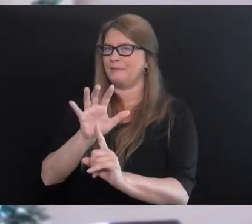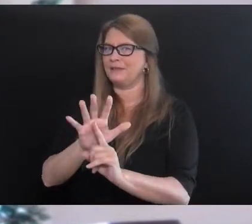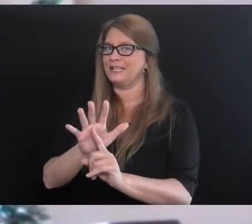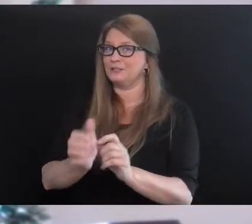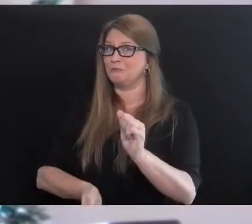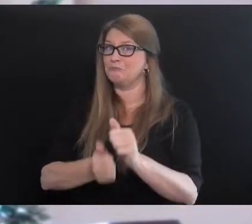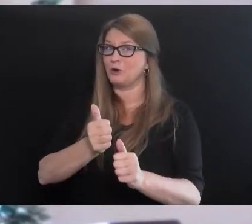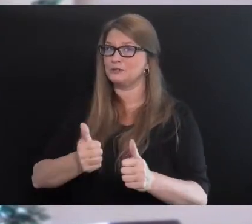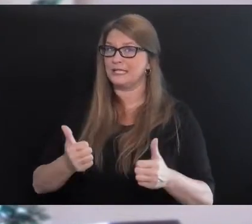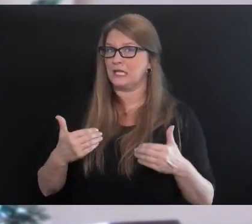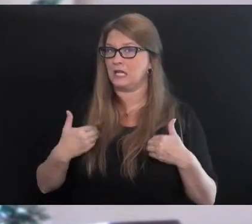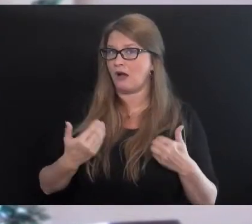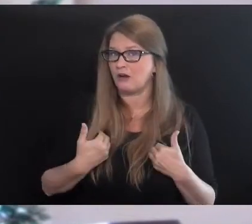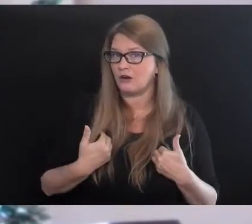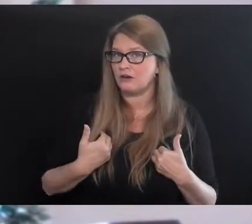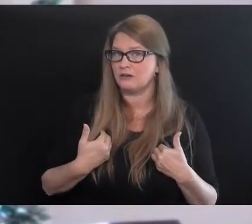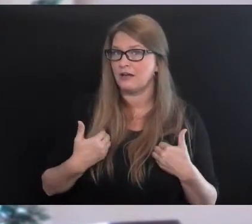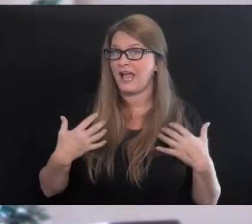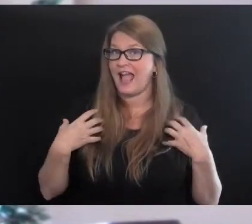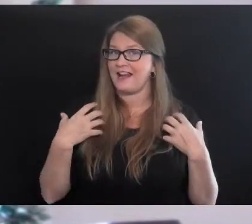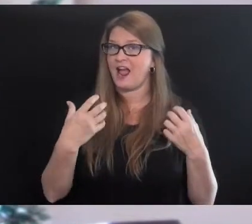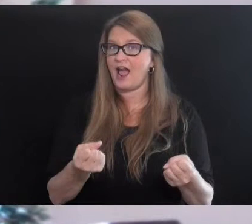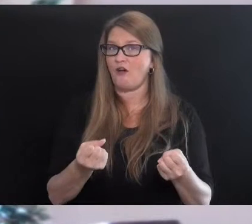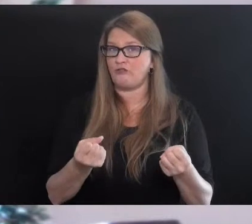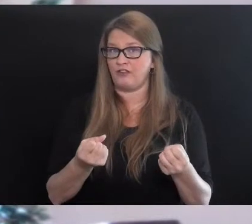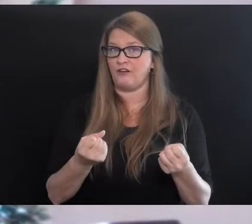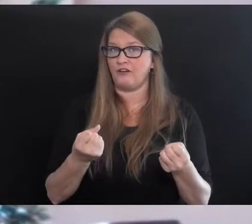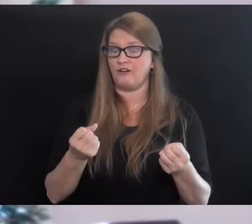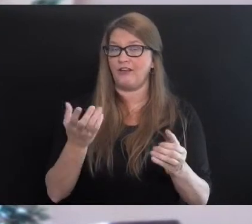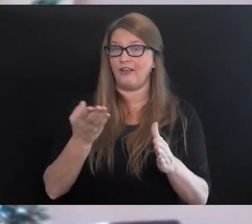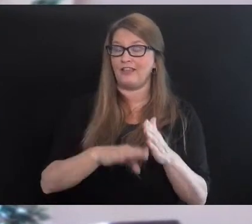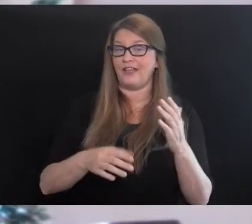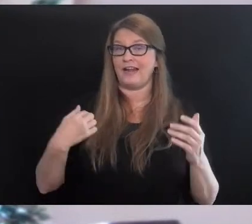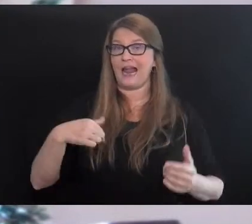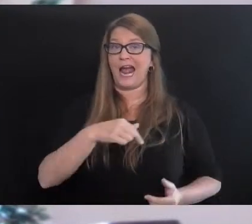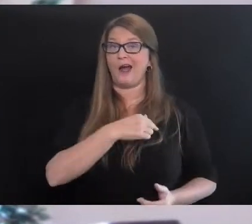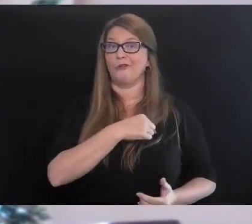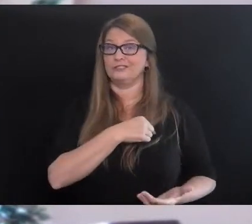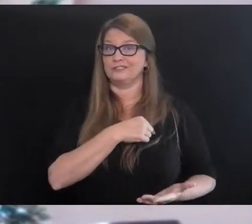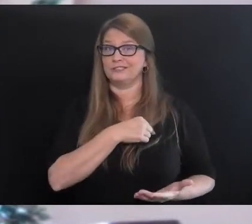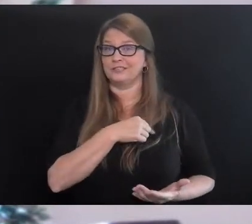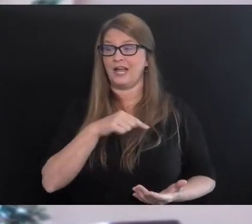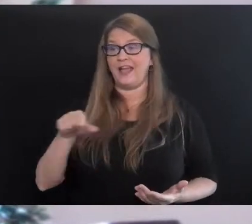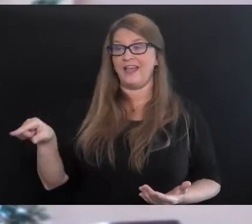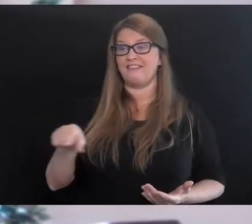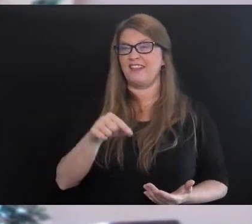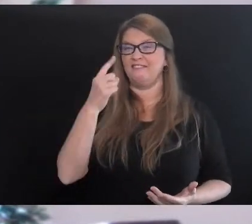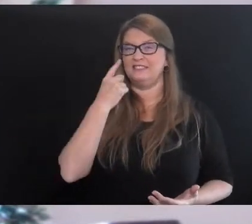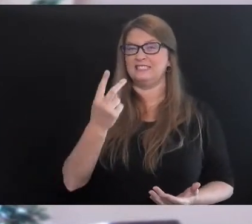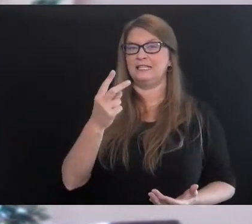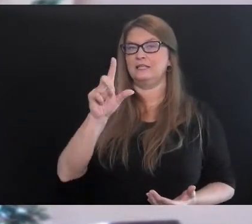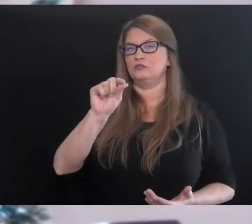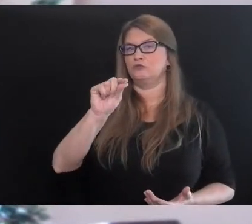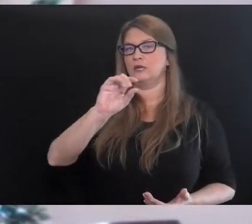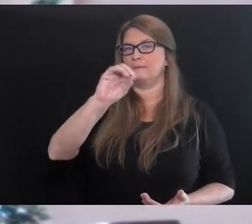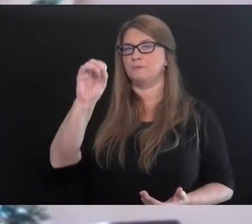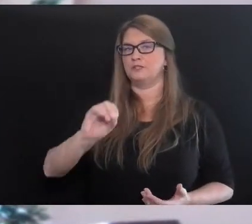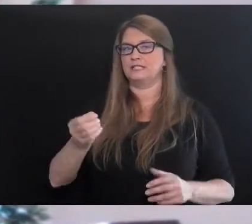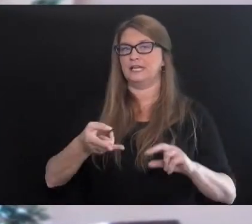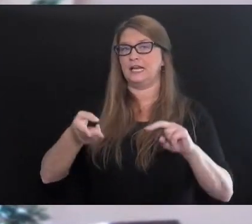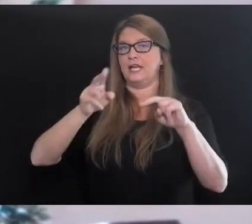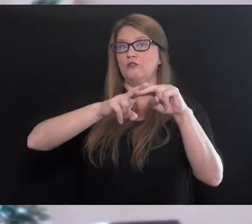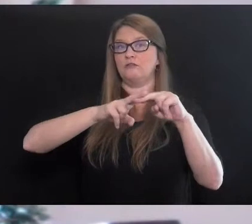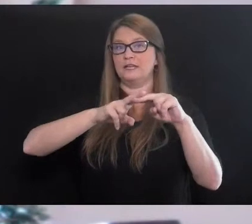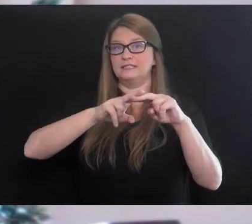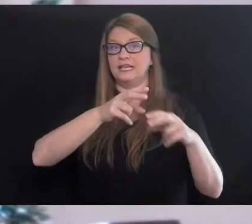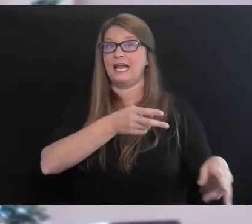and healthier than ours is. And South Africa has also seen a 20% increase in hospitalizations in